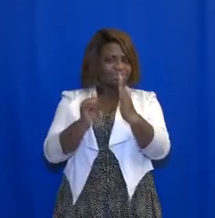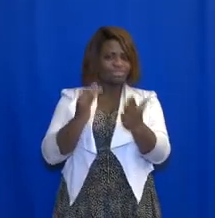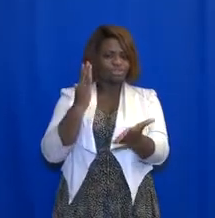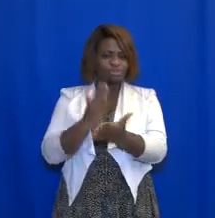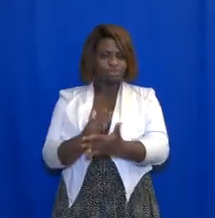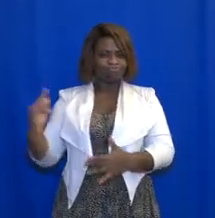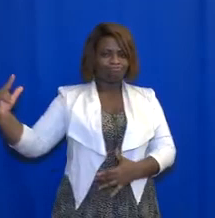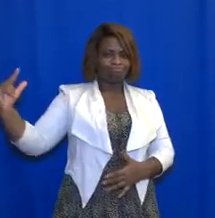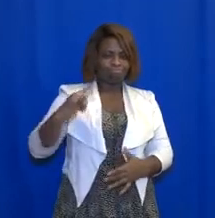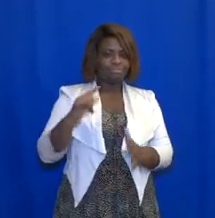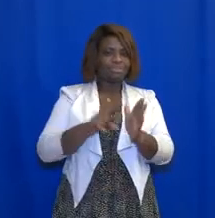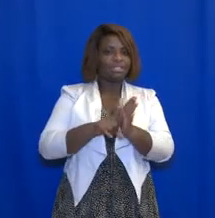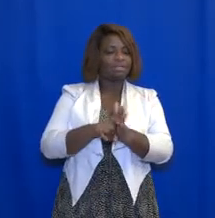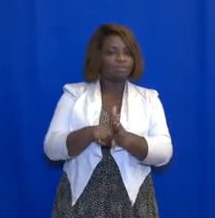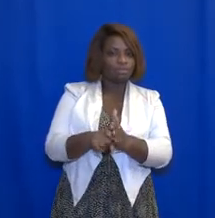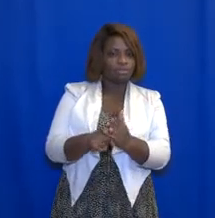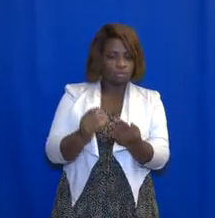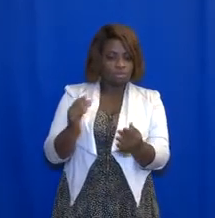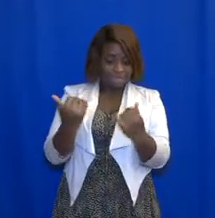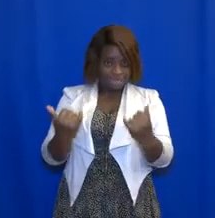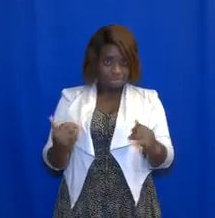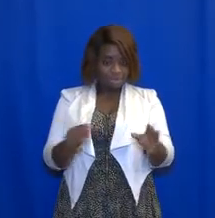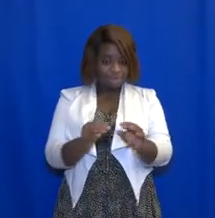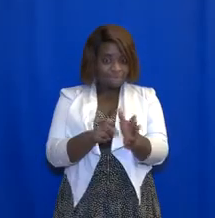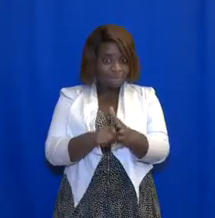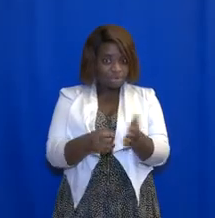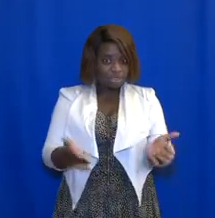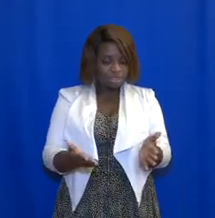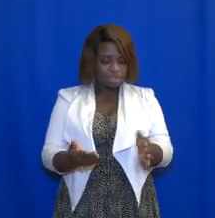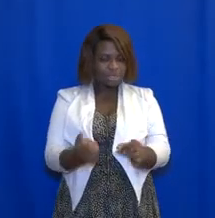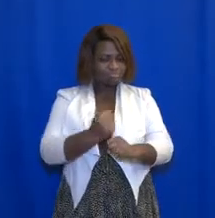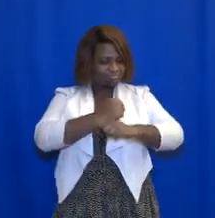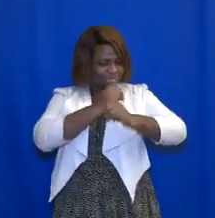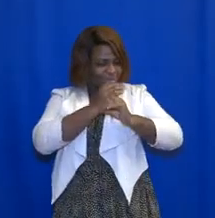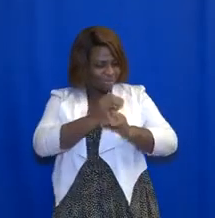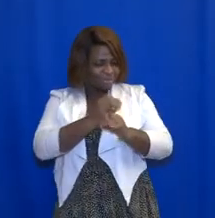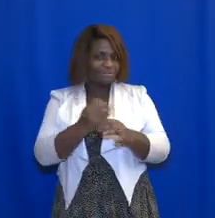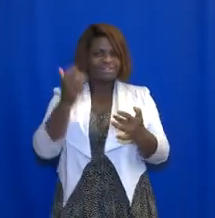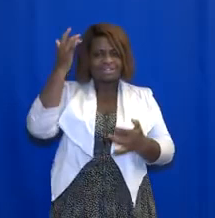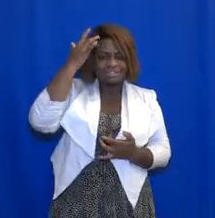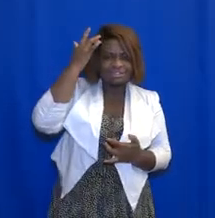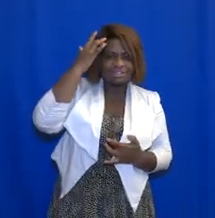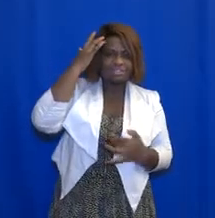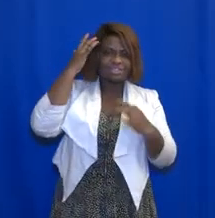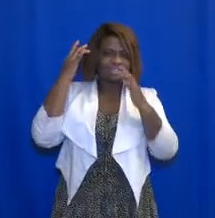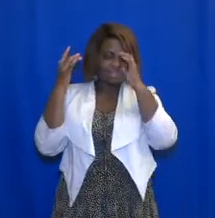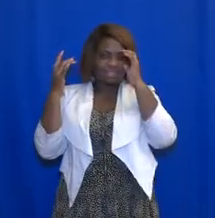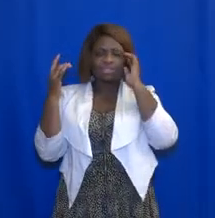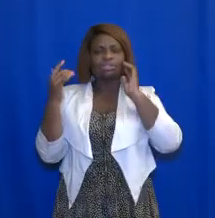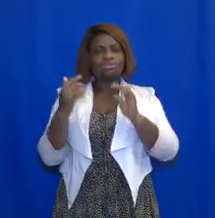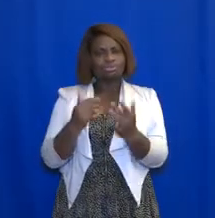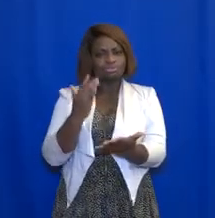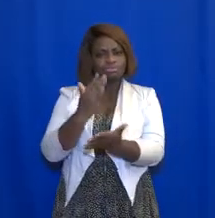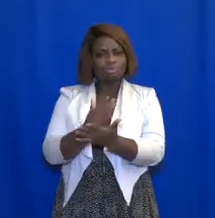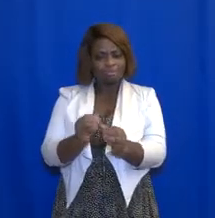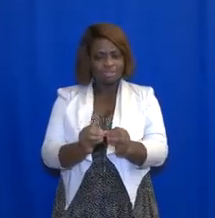virus, contain its spread, provide adequate care for the sick, limit the impact of the